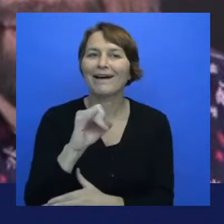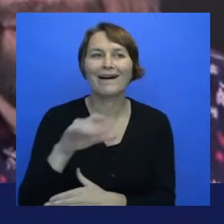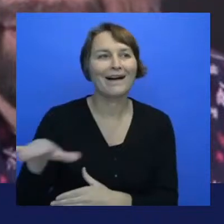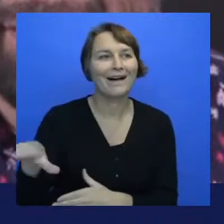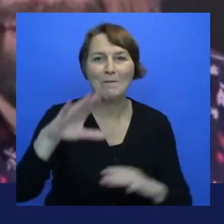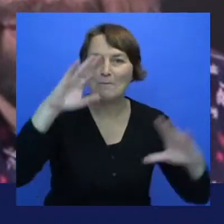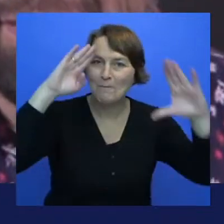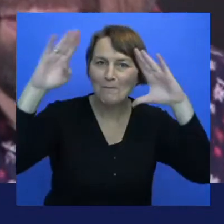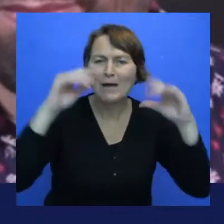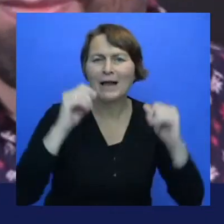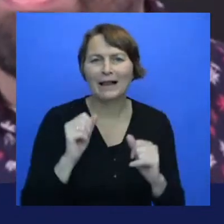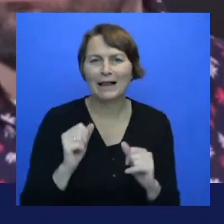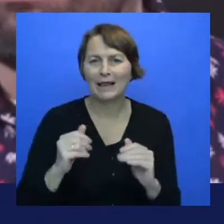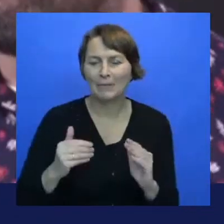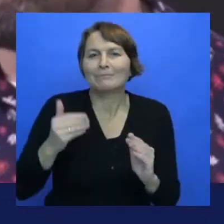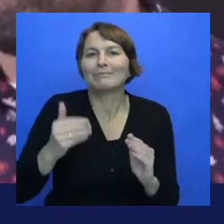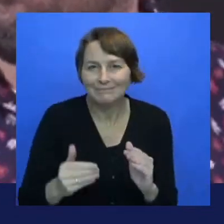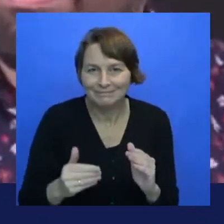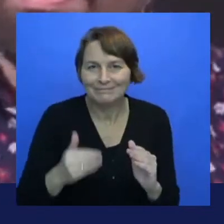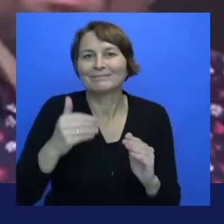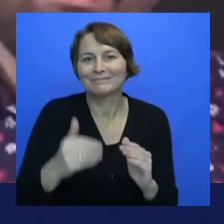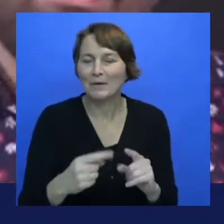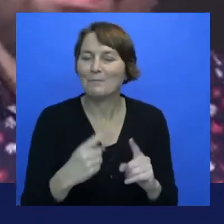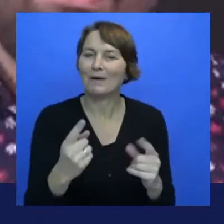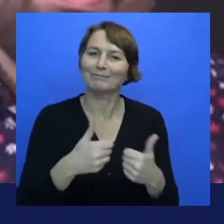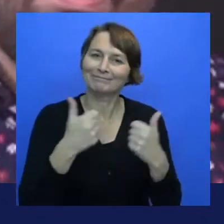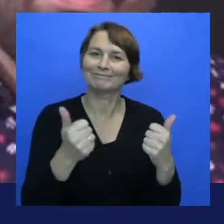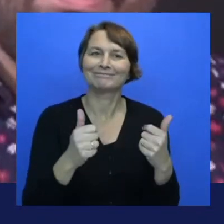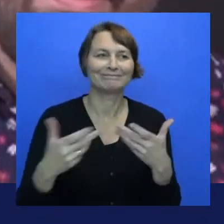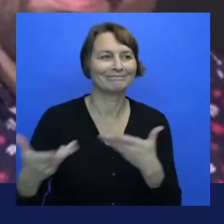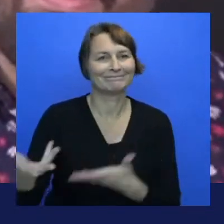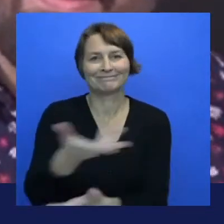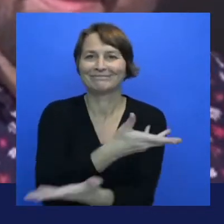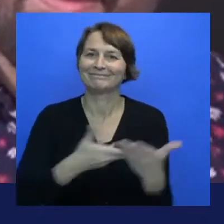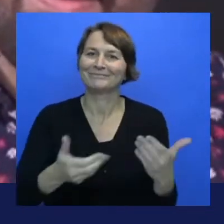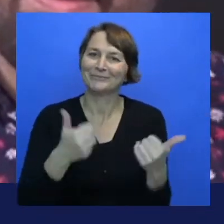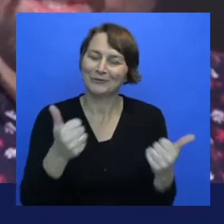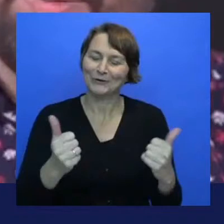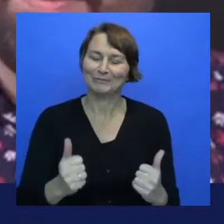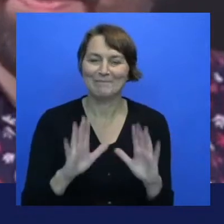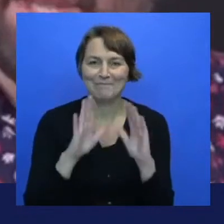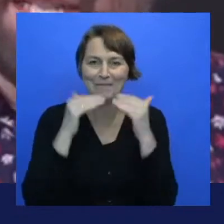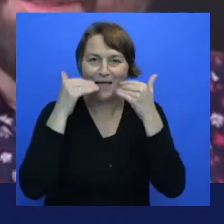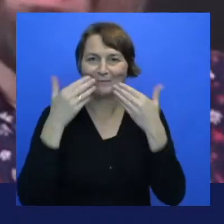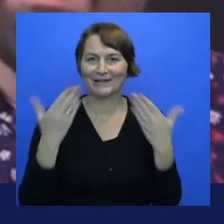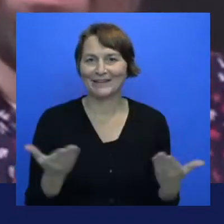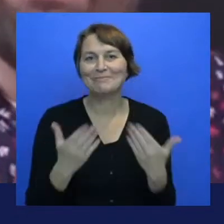couple of hiccups along the way, it's always a great community for me to engage with. So really excited to be here. Thanks again.